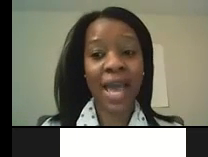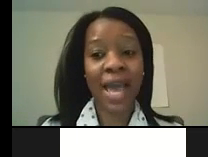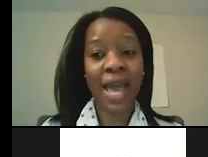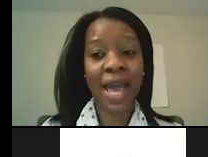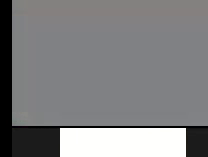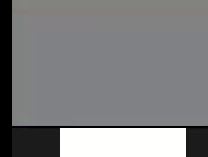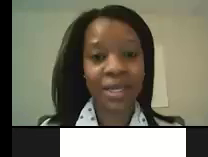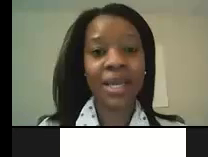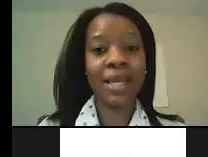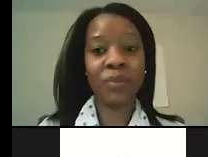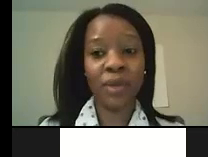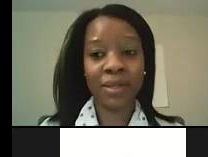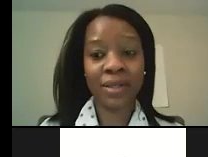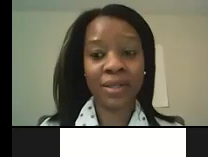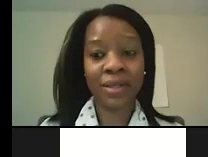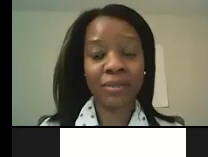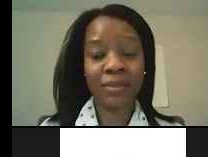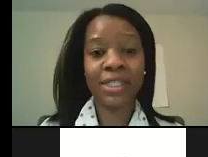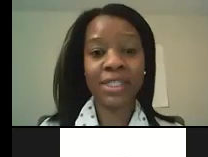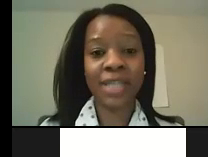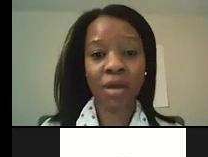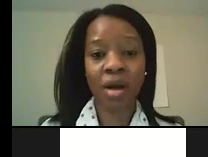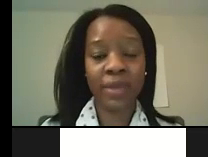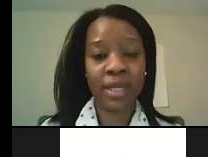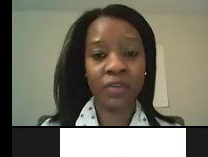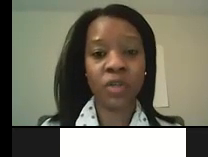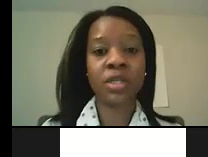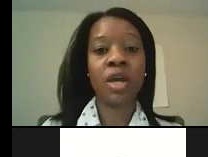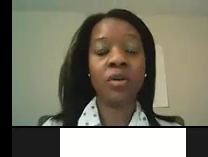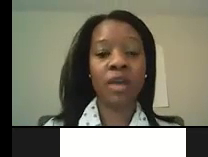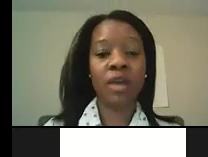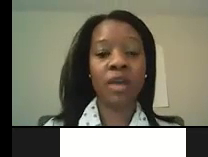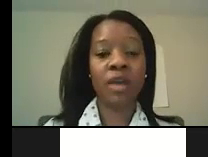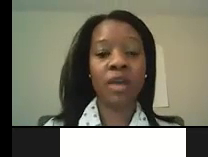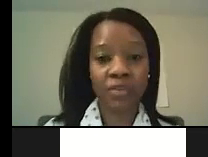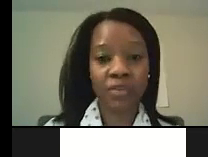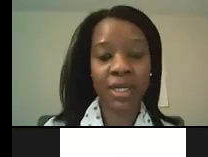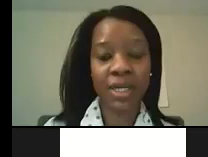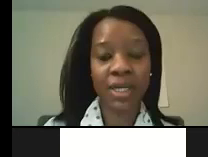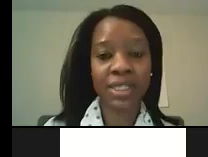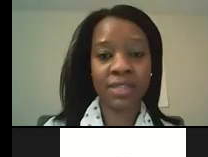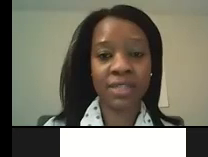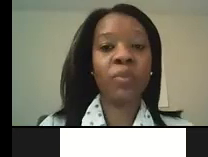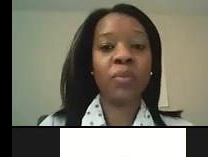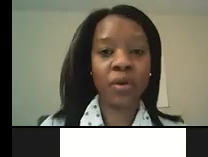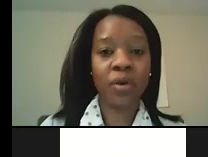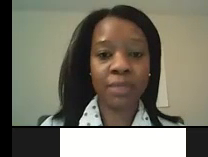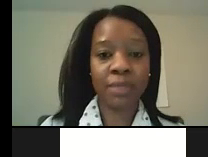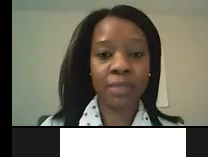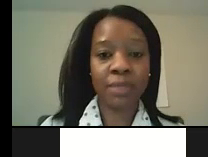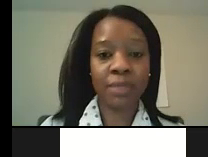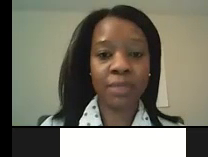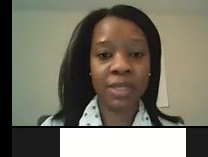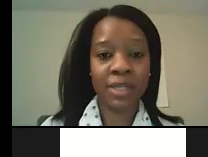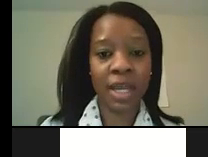event has been recorded. It will be shared with all the individuals who have registered for tonight's event. We are